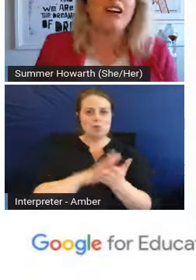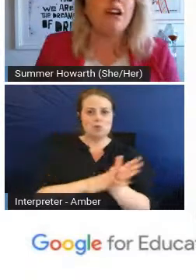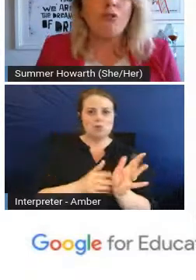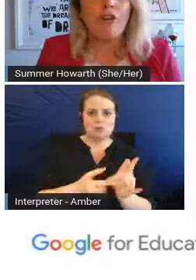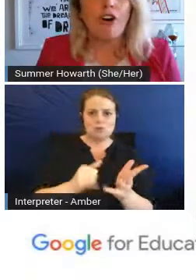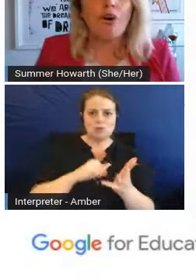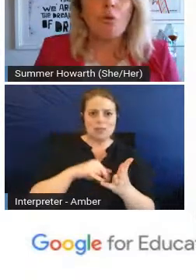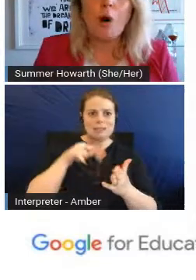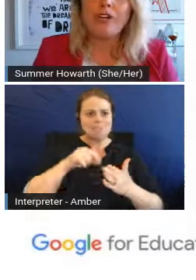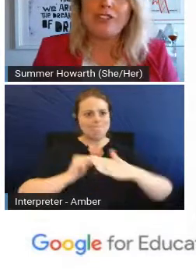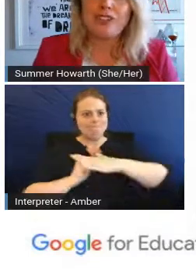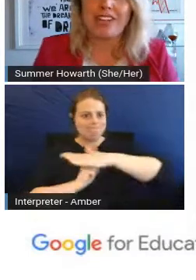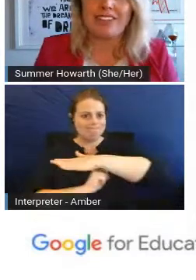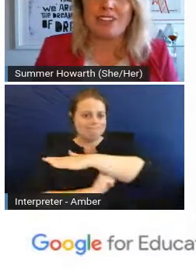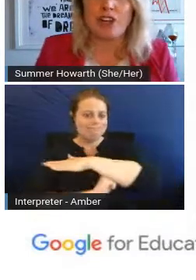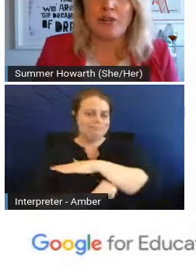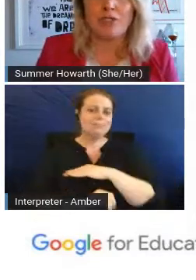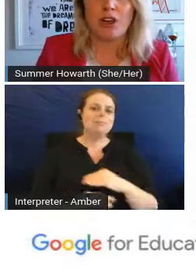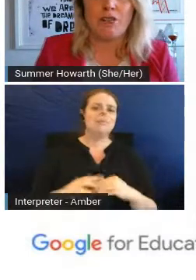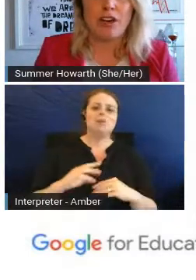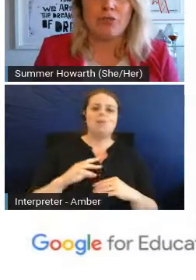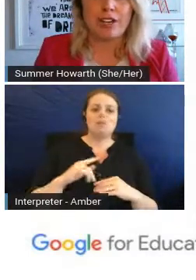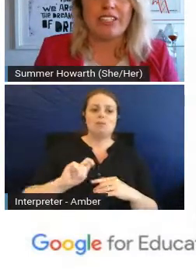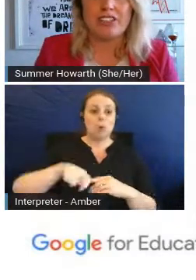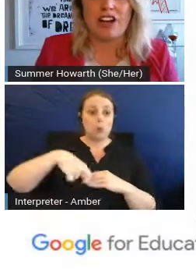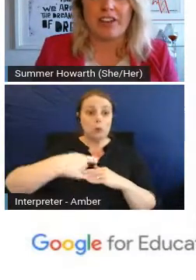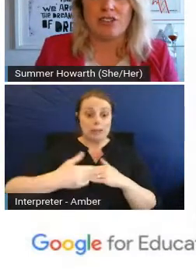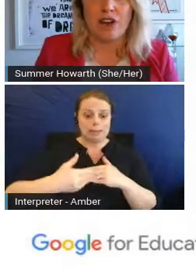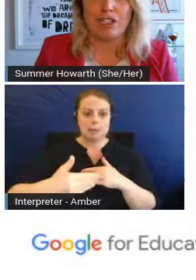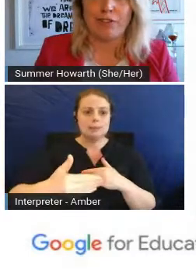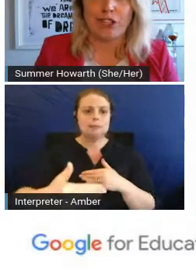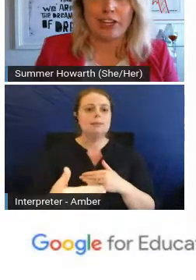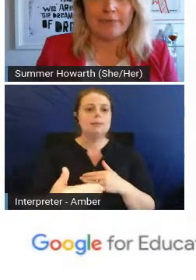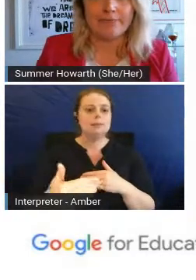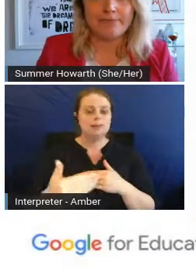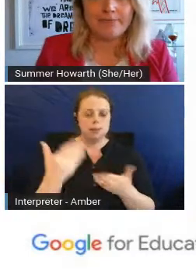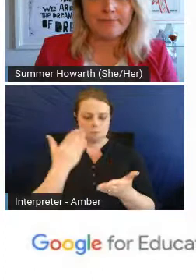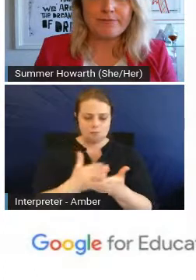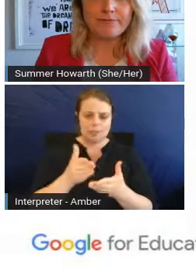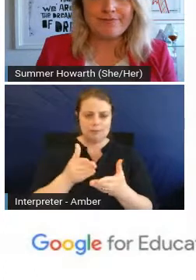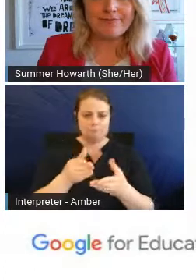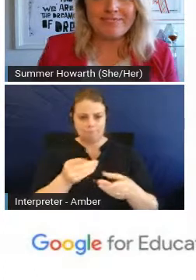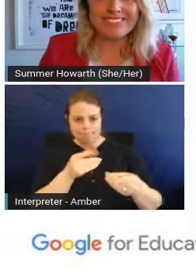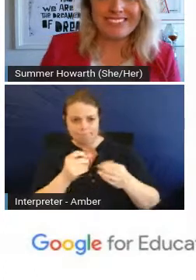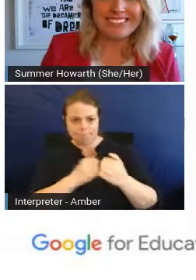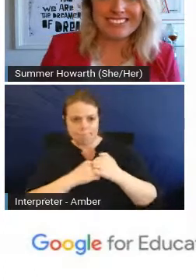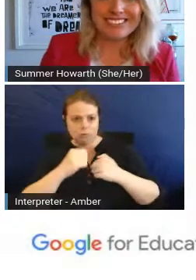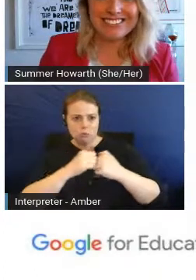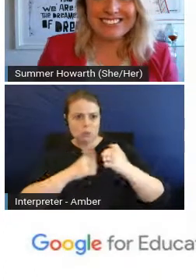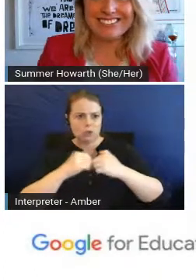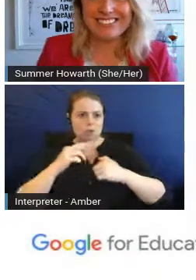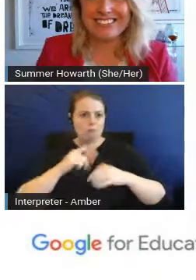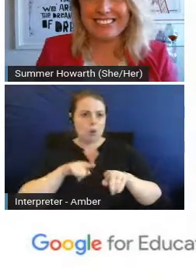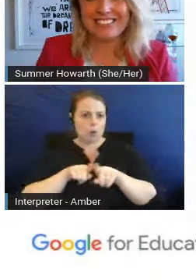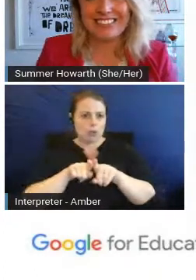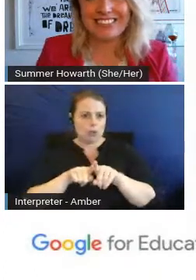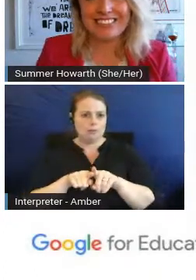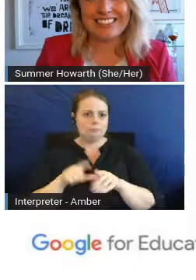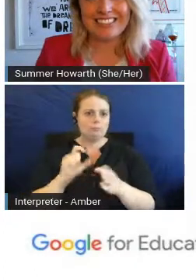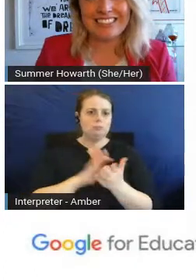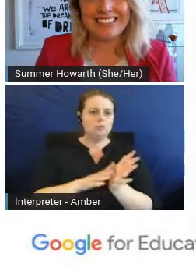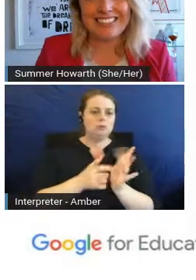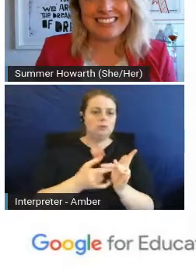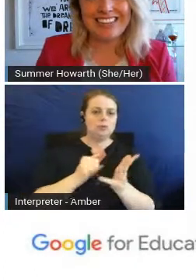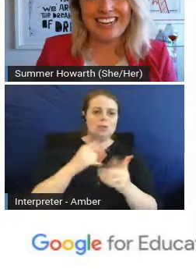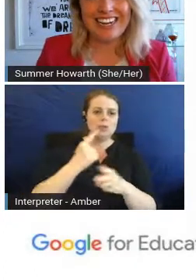blocks for what we do next in terms of really designing a structure for learning. Absolutely. I just kept muting